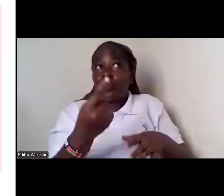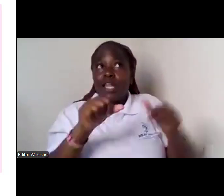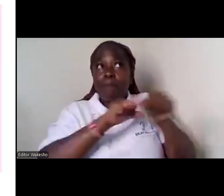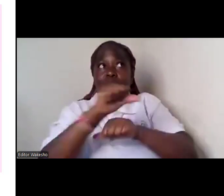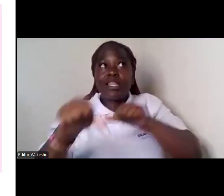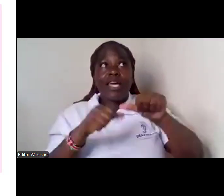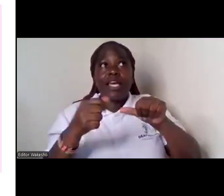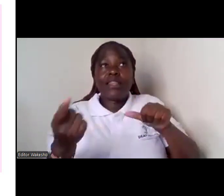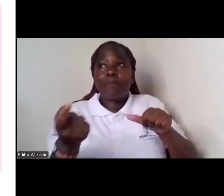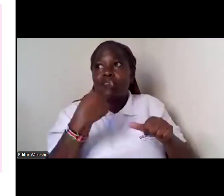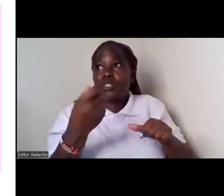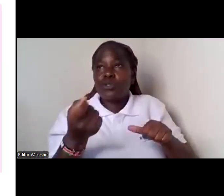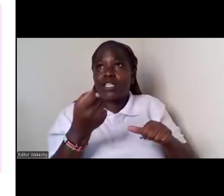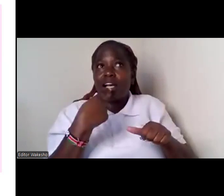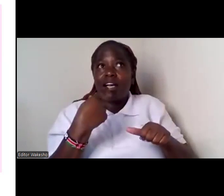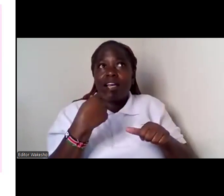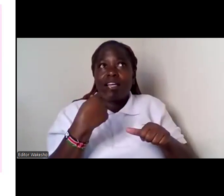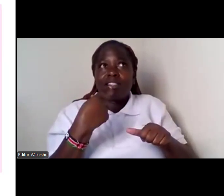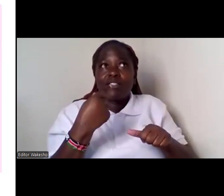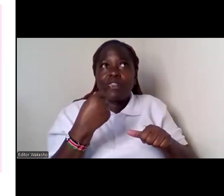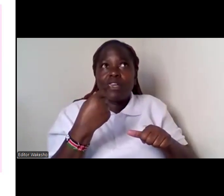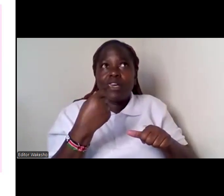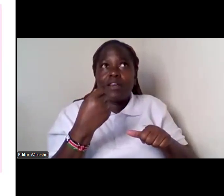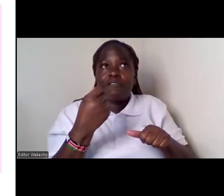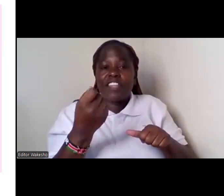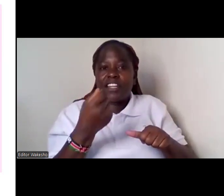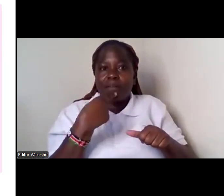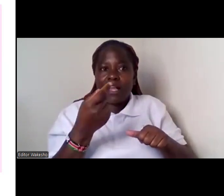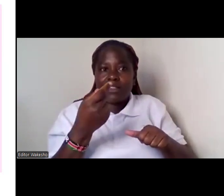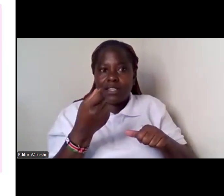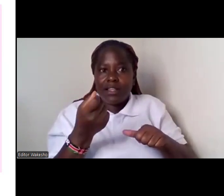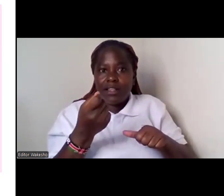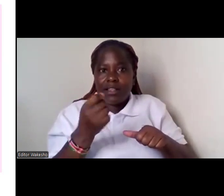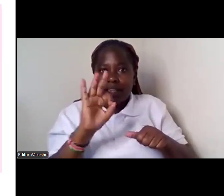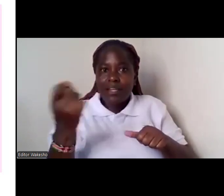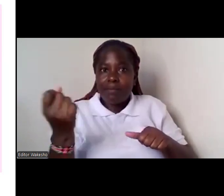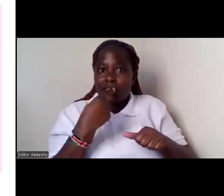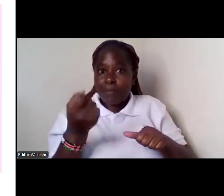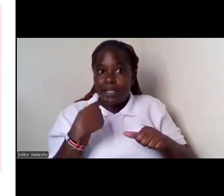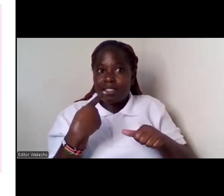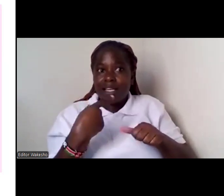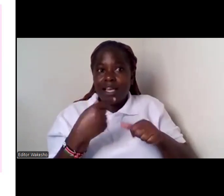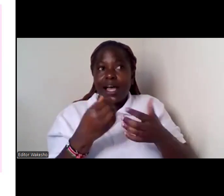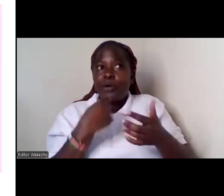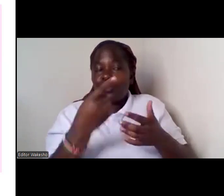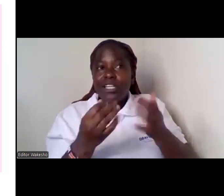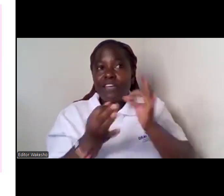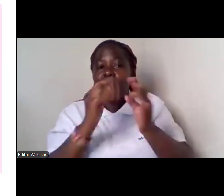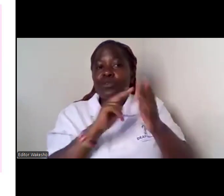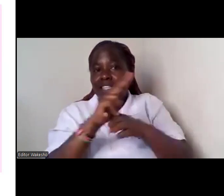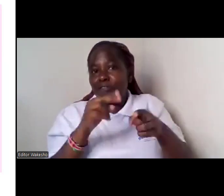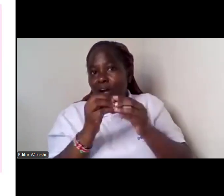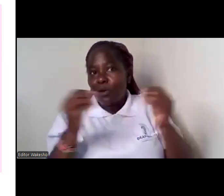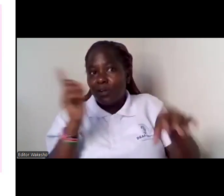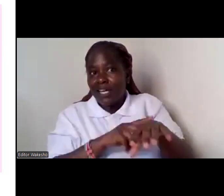Sometimes you are told about the pills that you take. Is it for the 3 months? the 3 months pills, we are told if